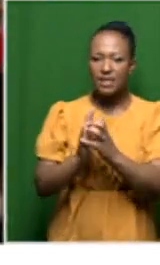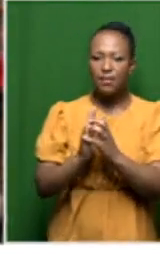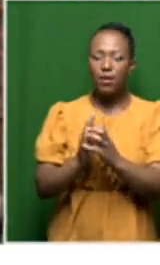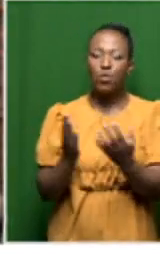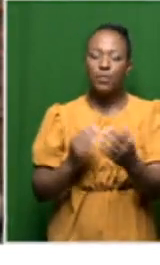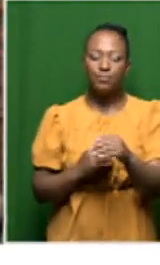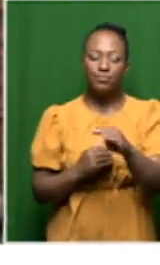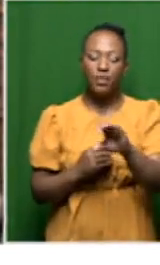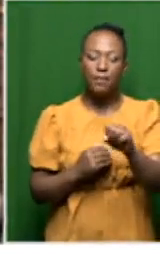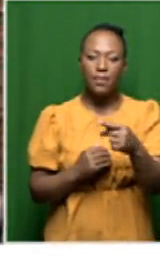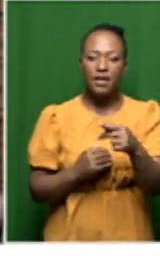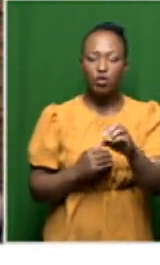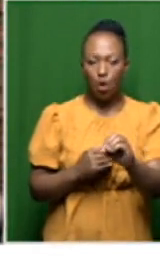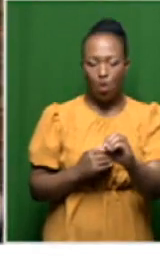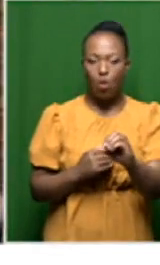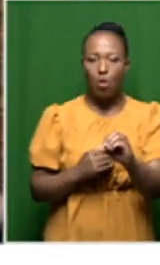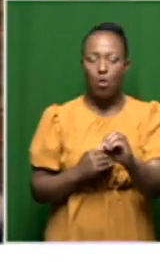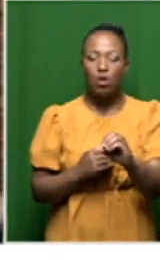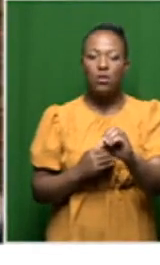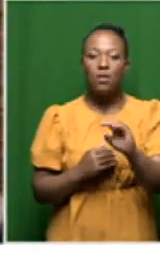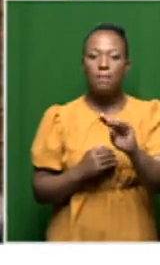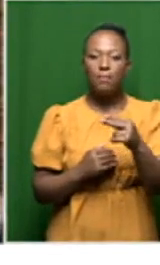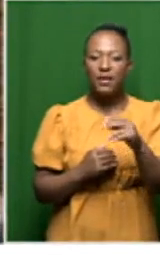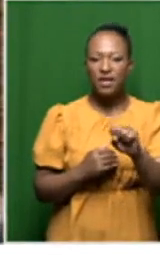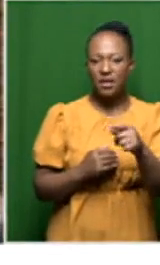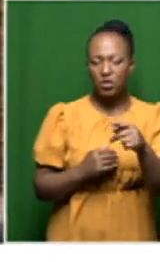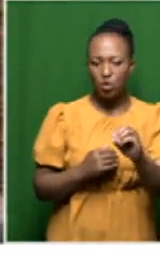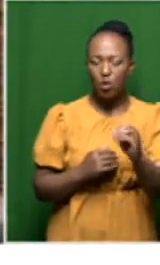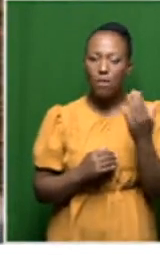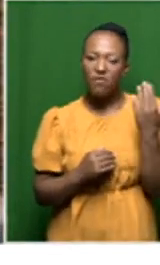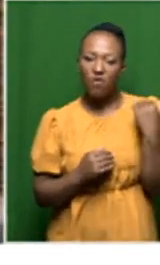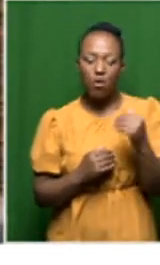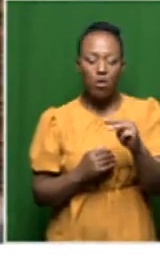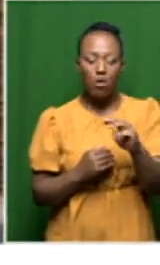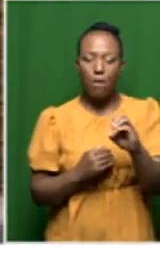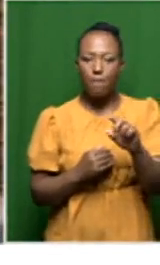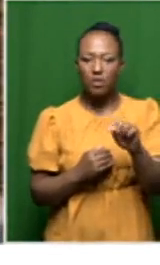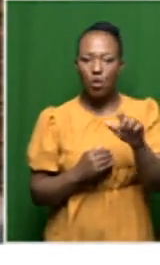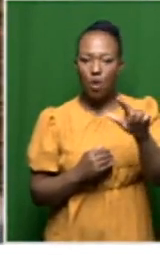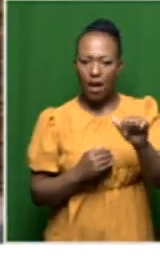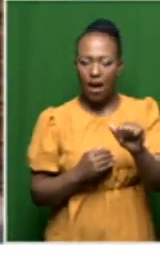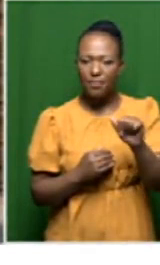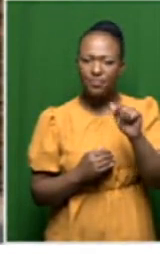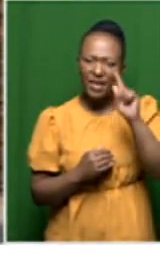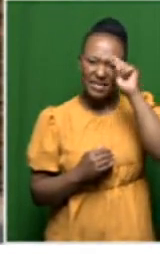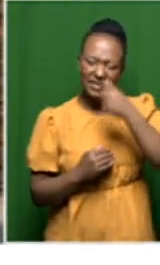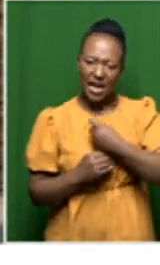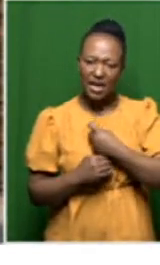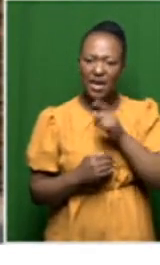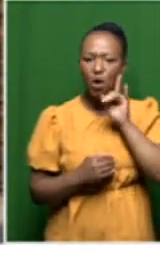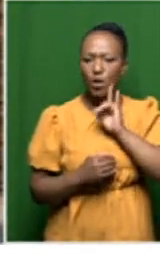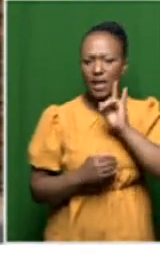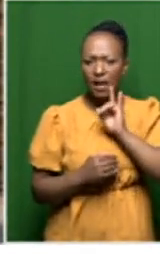Bisho, what was used to be a Matola Sun Hotel, that is now is like walls, where we've given